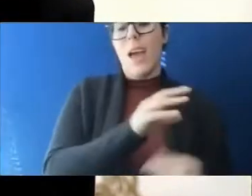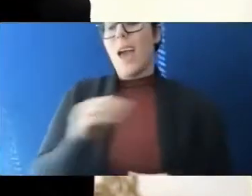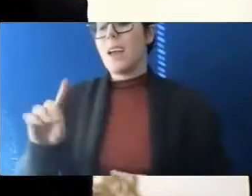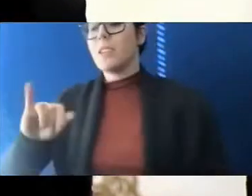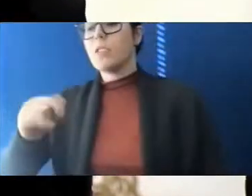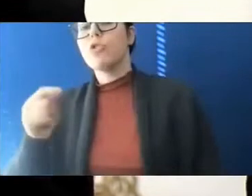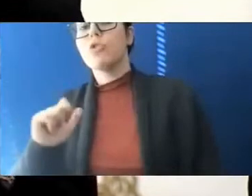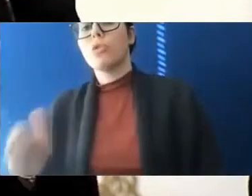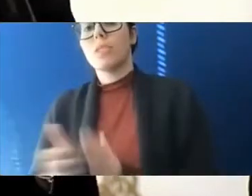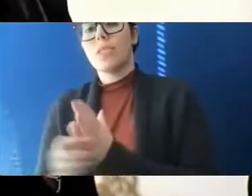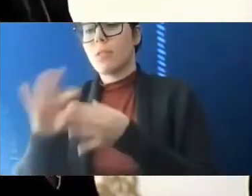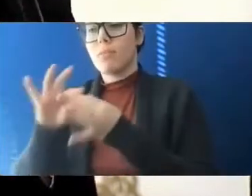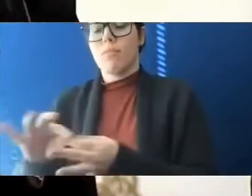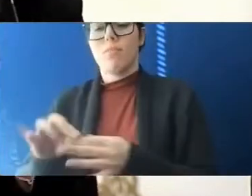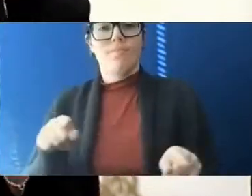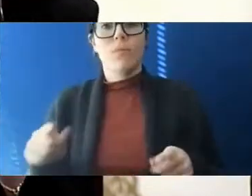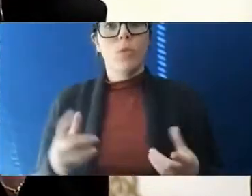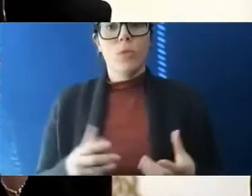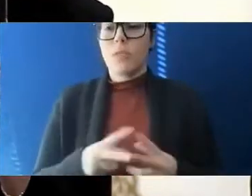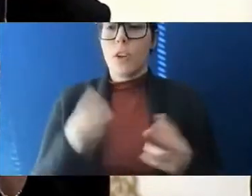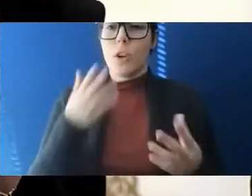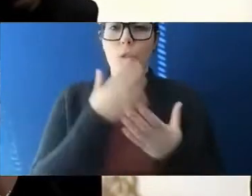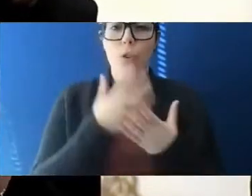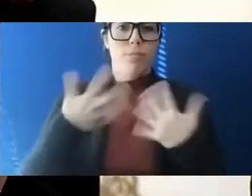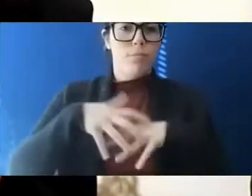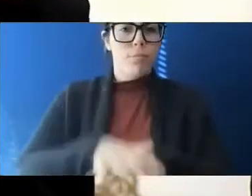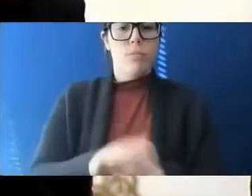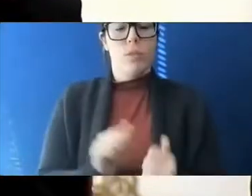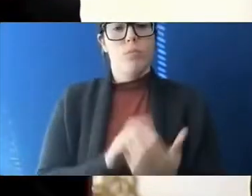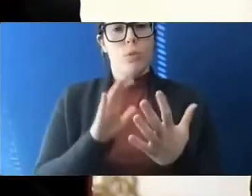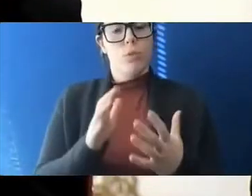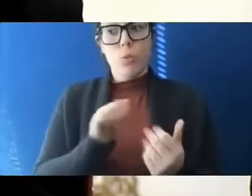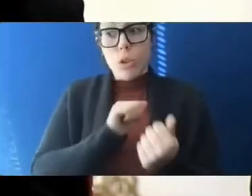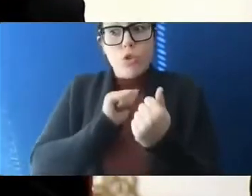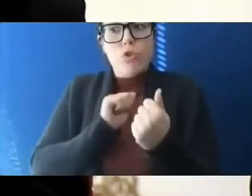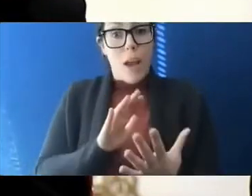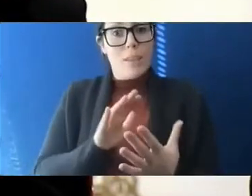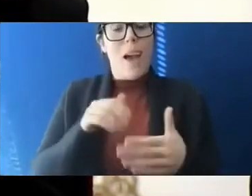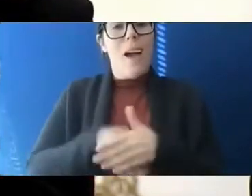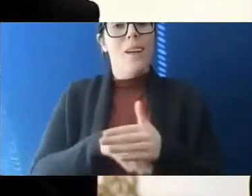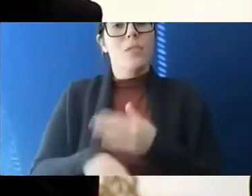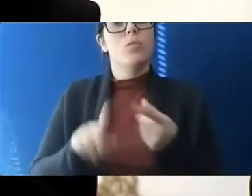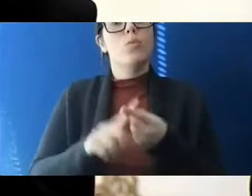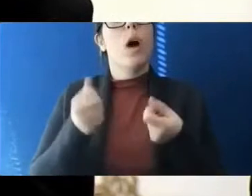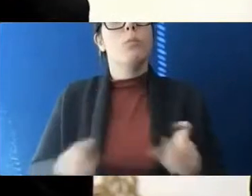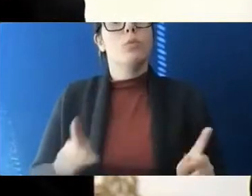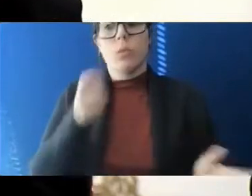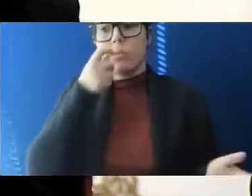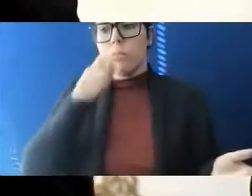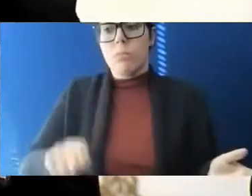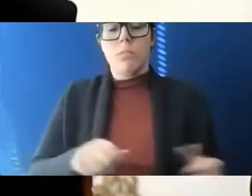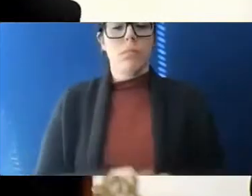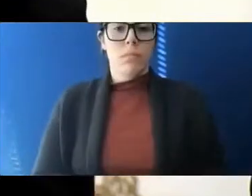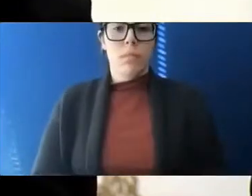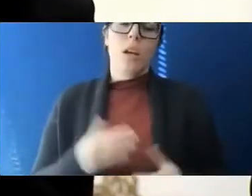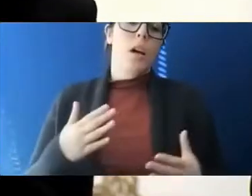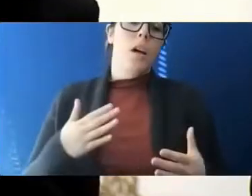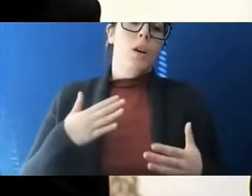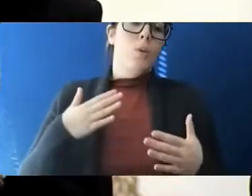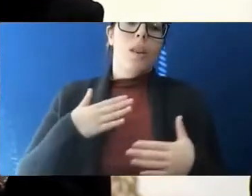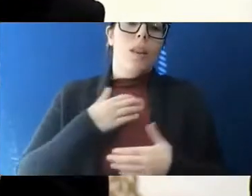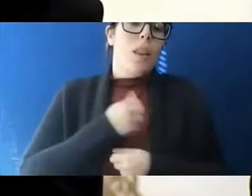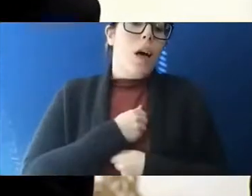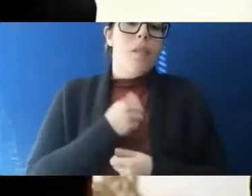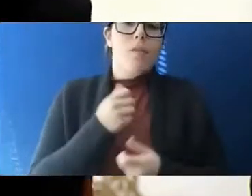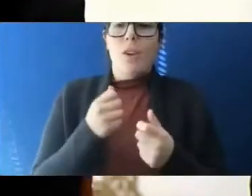an integrated approach to trying to address really access to opportunity. And I, again, would love to include as many